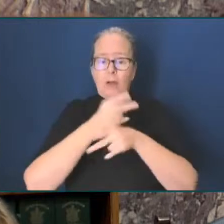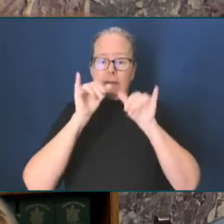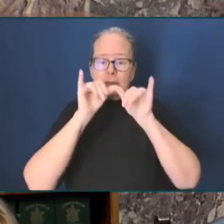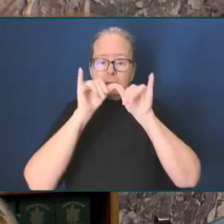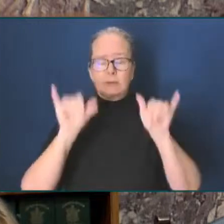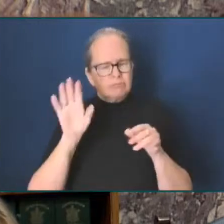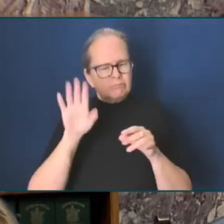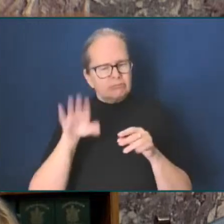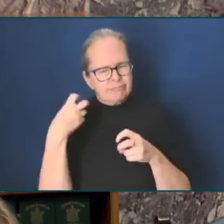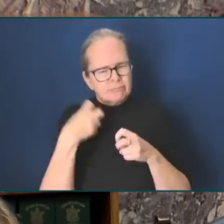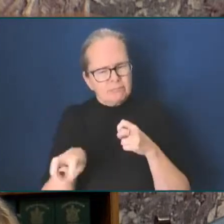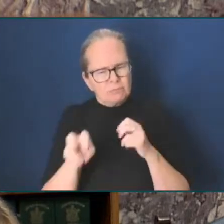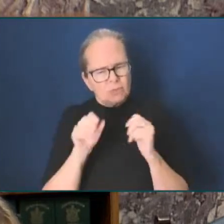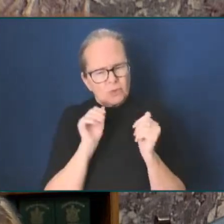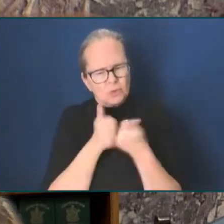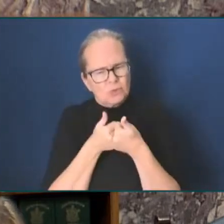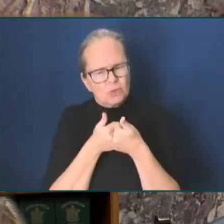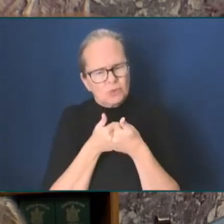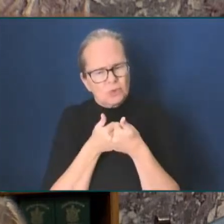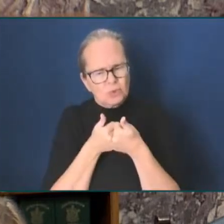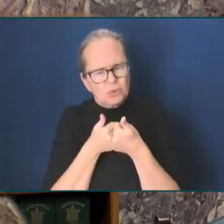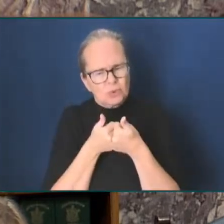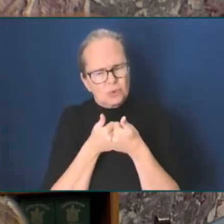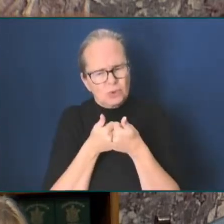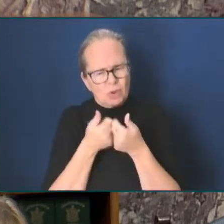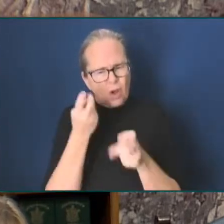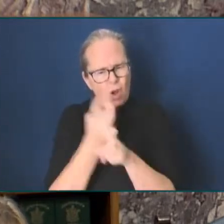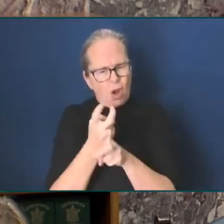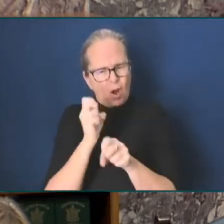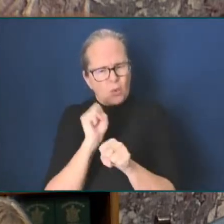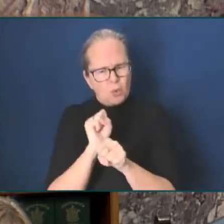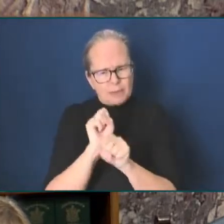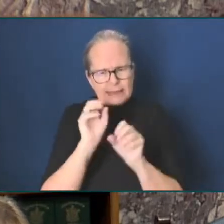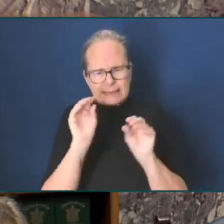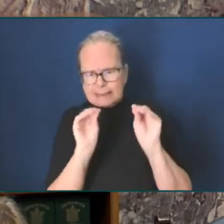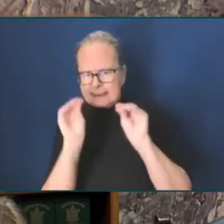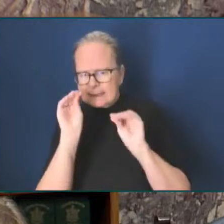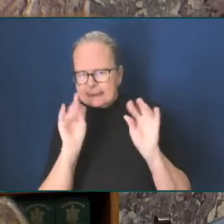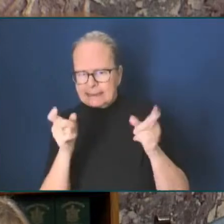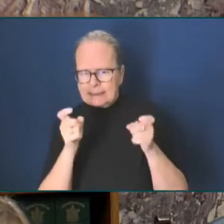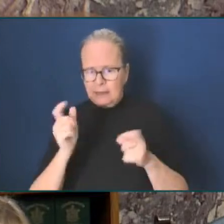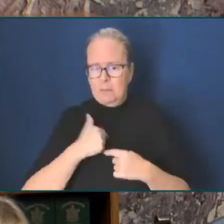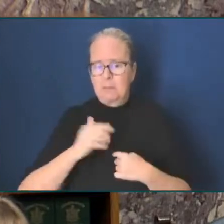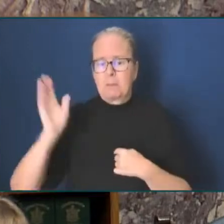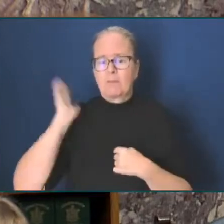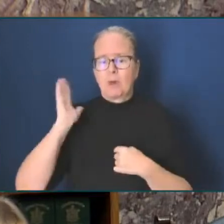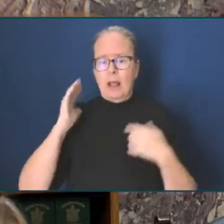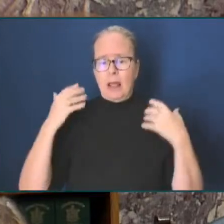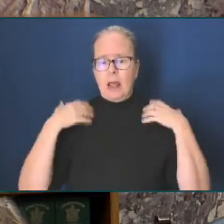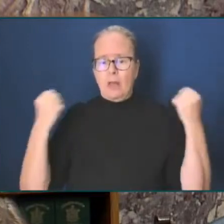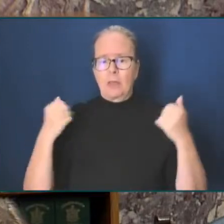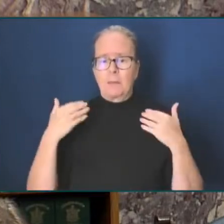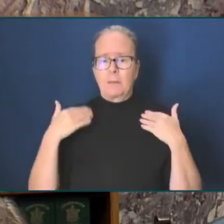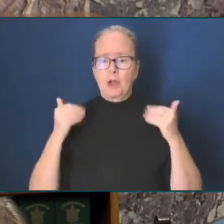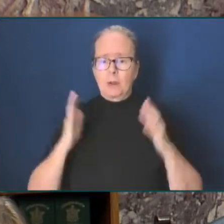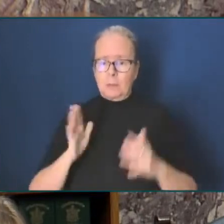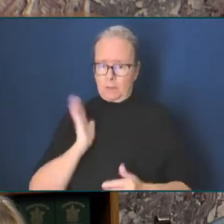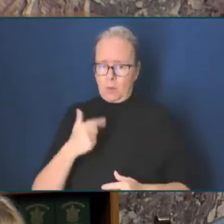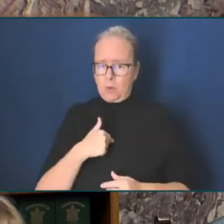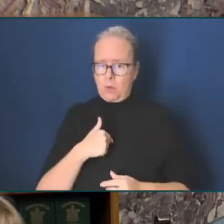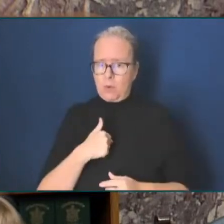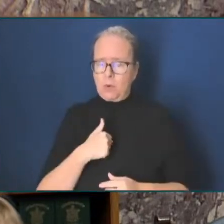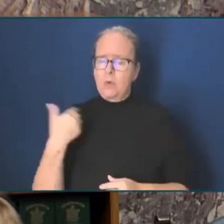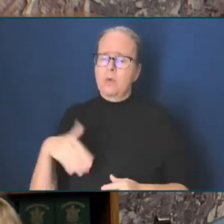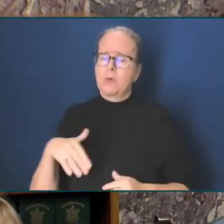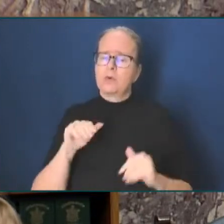Speaker, that while I was health minister, we saw challenges too. There was H1N1, there was SARS, there's always going to be stresses on the system.